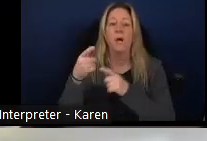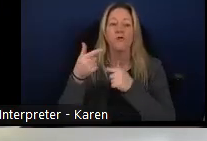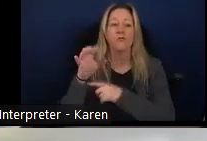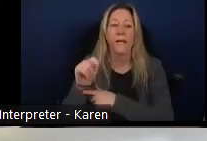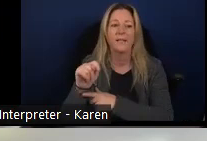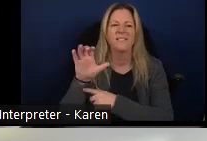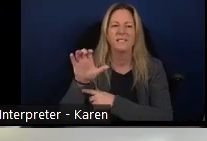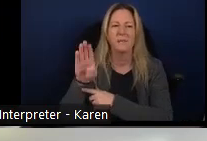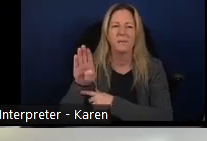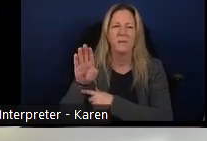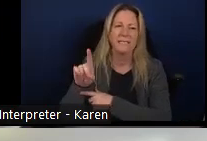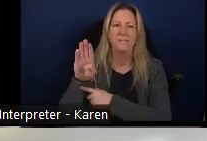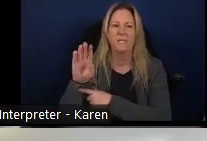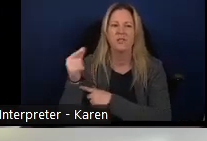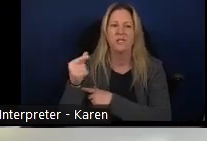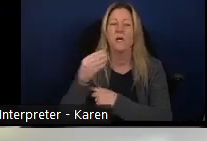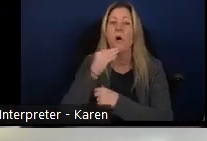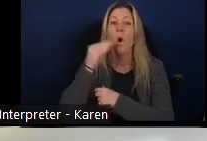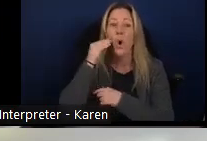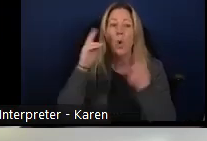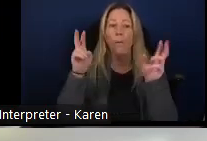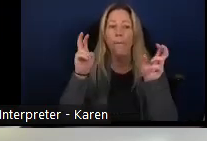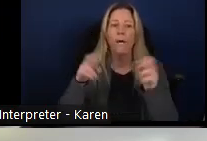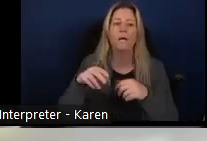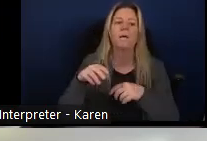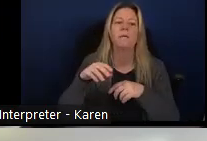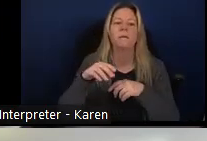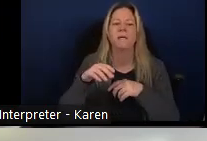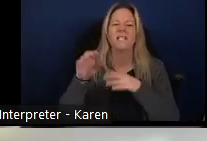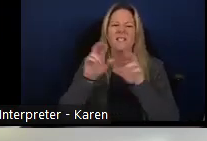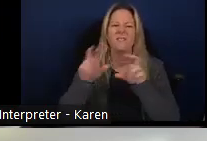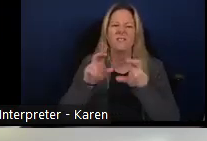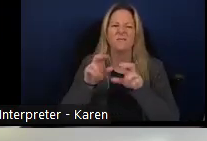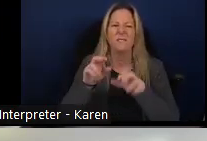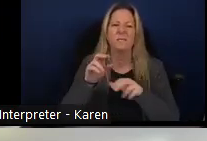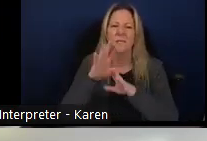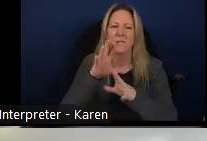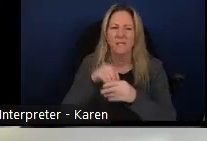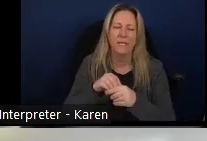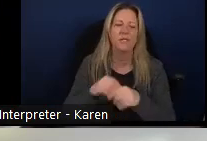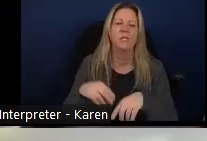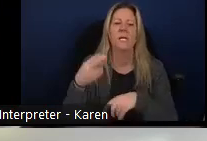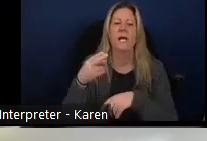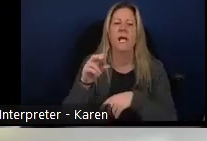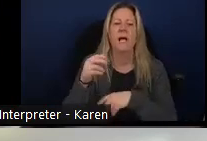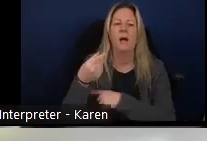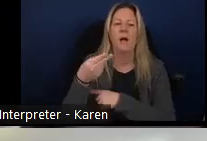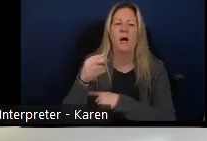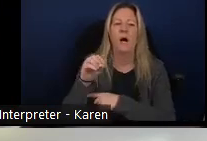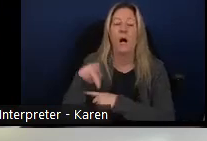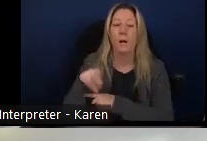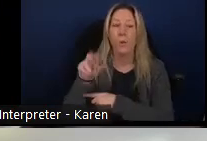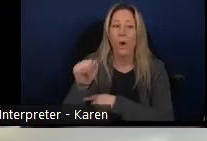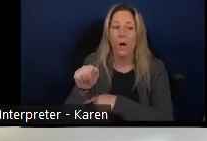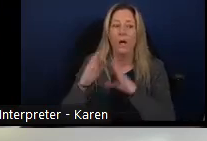Partnerships Program, or HOME, Housing Opportunities for Persons with AIDS, known as HOPWA, and the Emergency